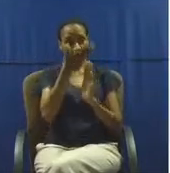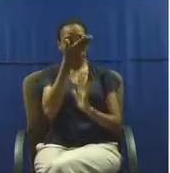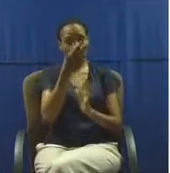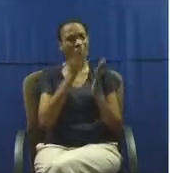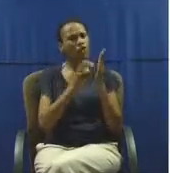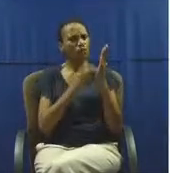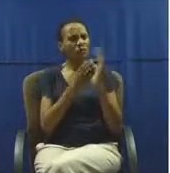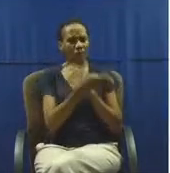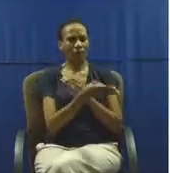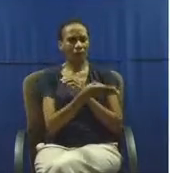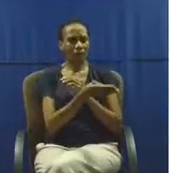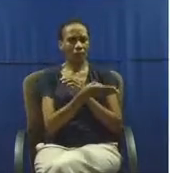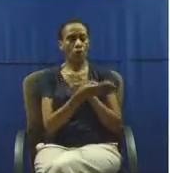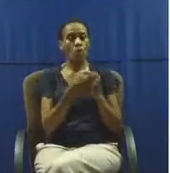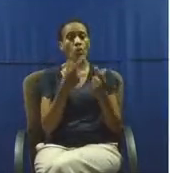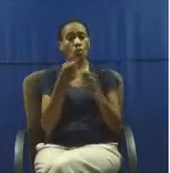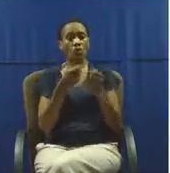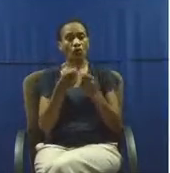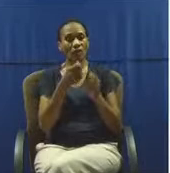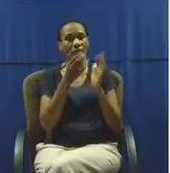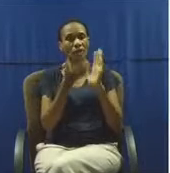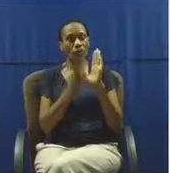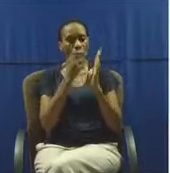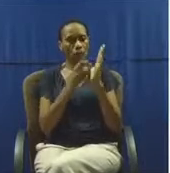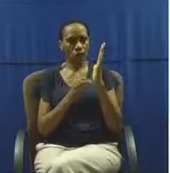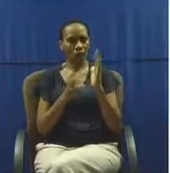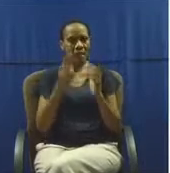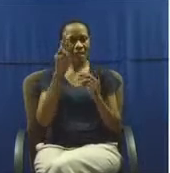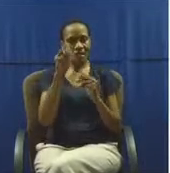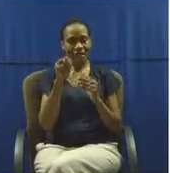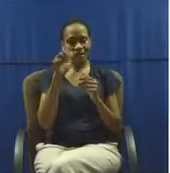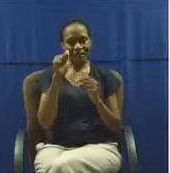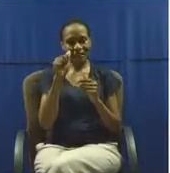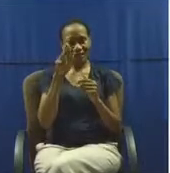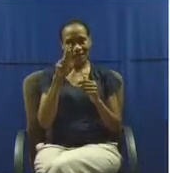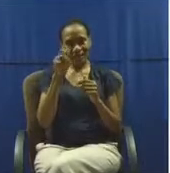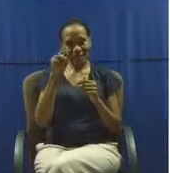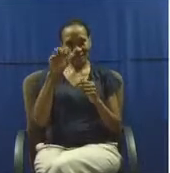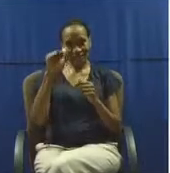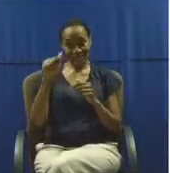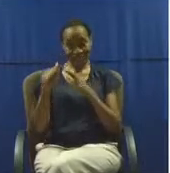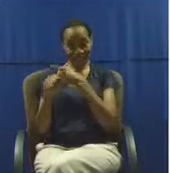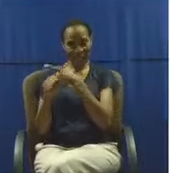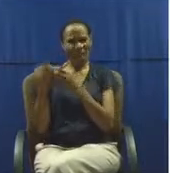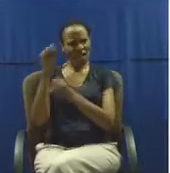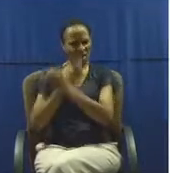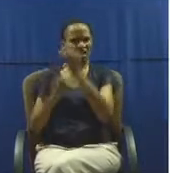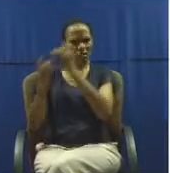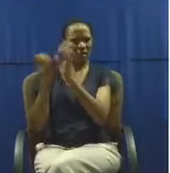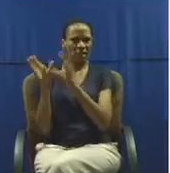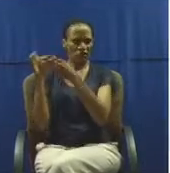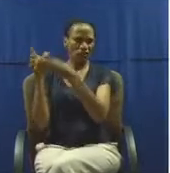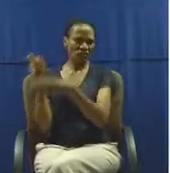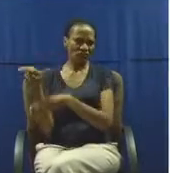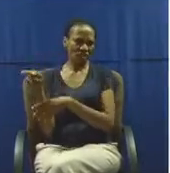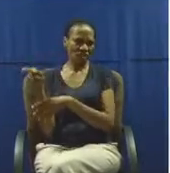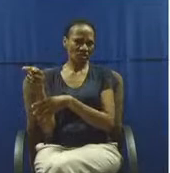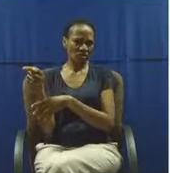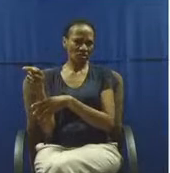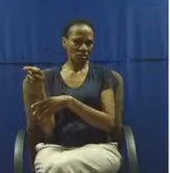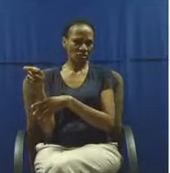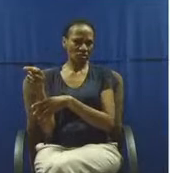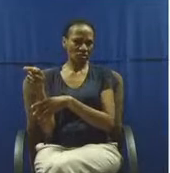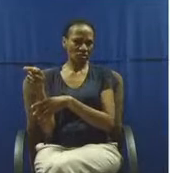by NERSA, which is an independent agency which we put in